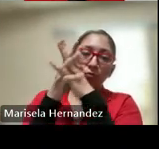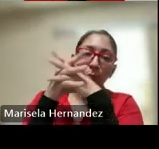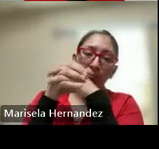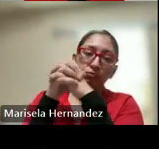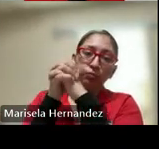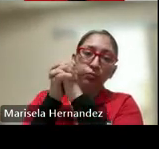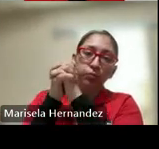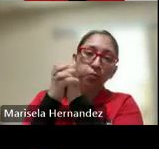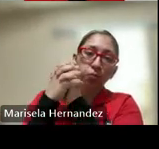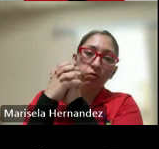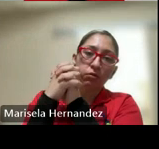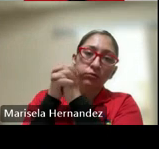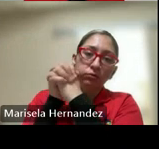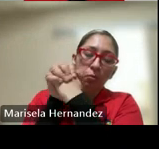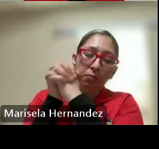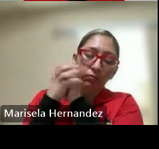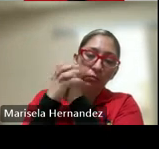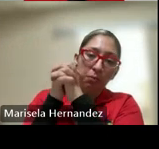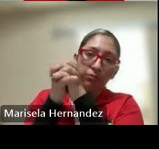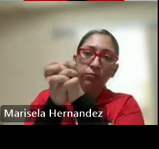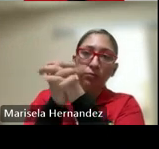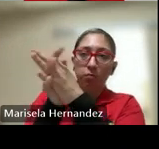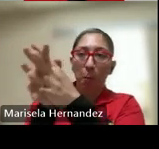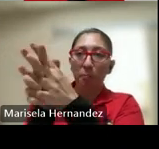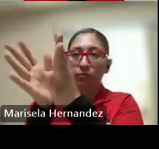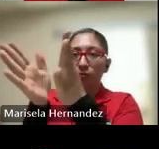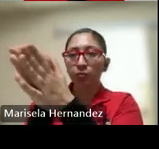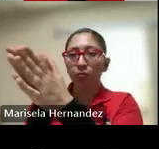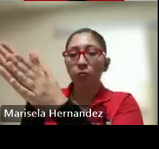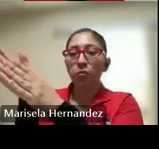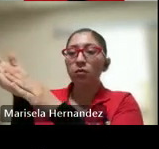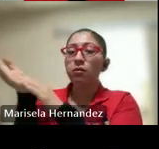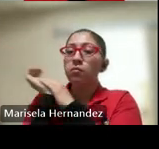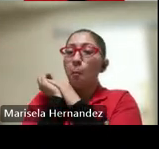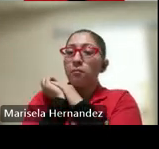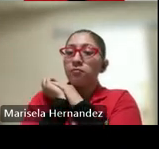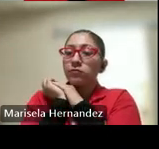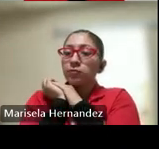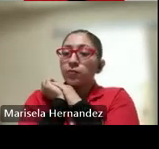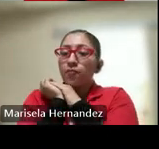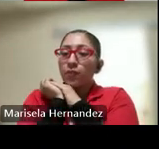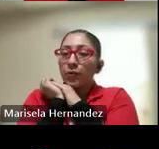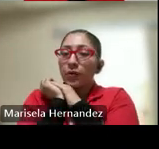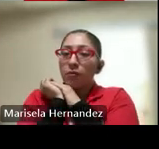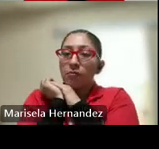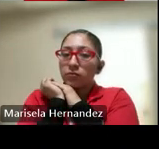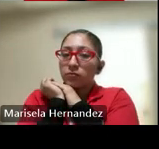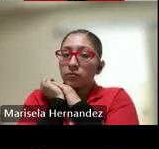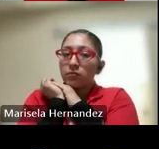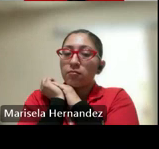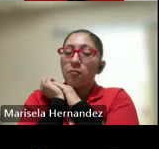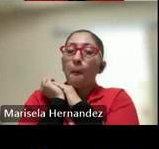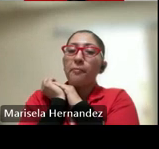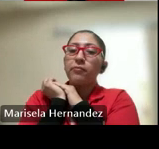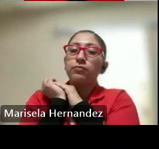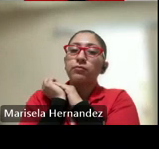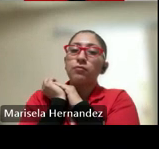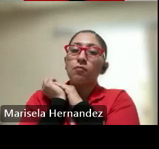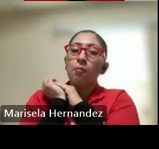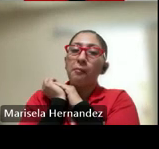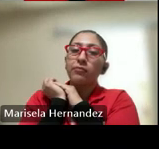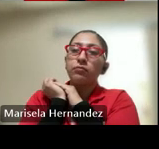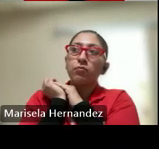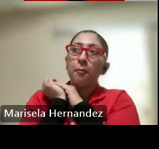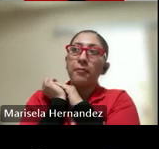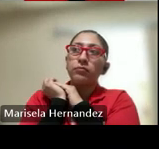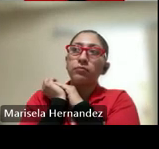to really address the needs that you all are seeing each year as well. And